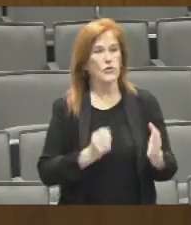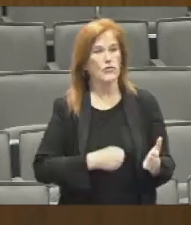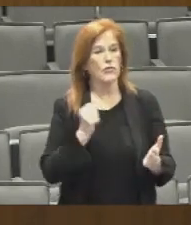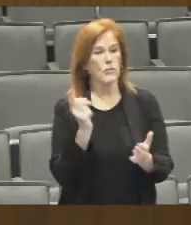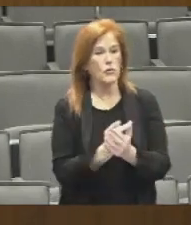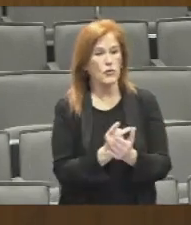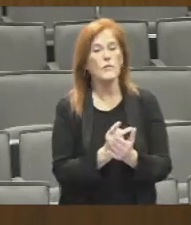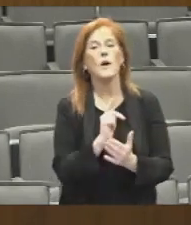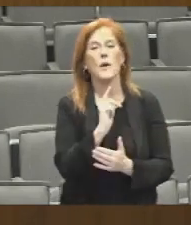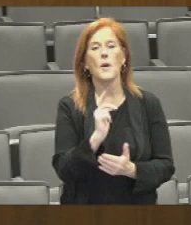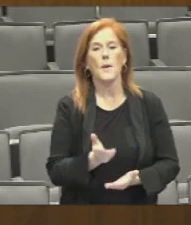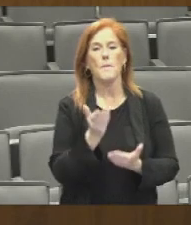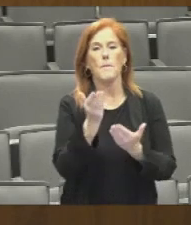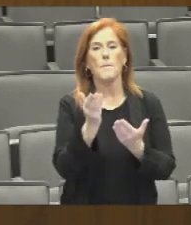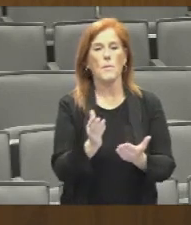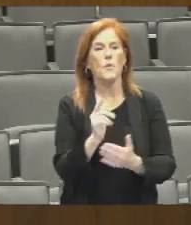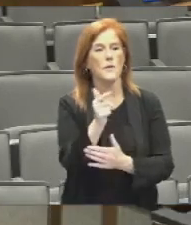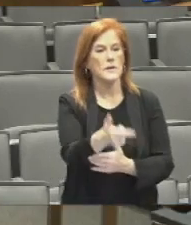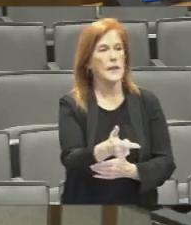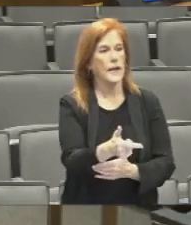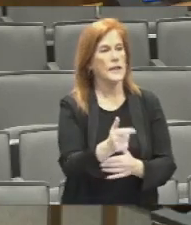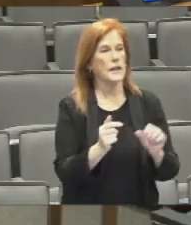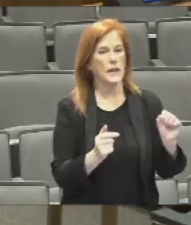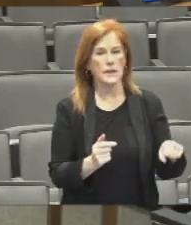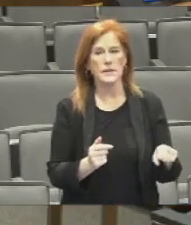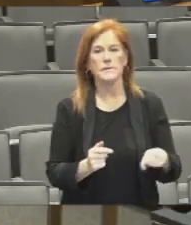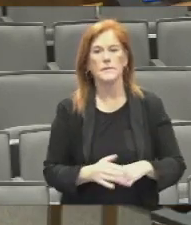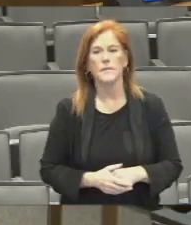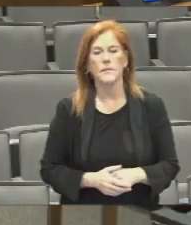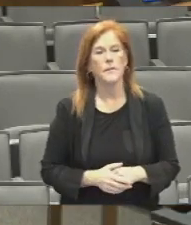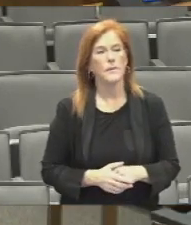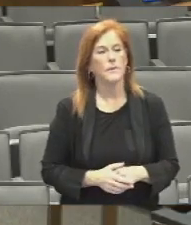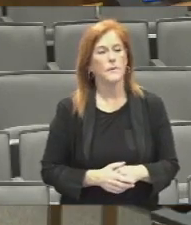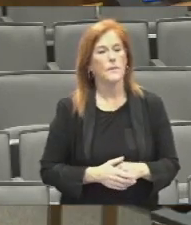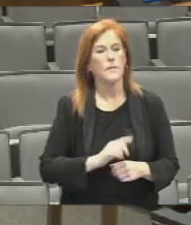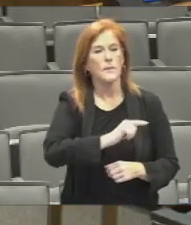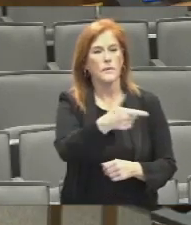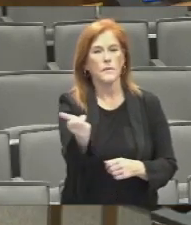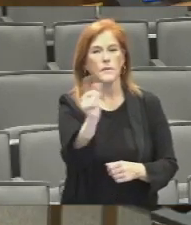No move. There's a motion. Is there a second? Second. A second. Roll call. Gray. Yes.